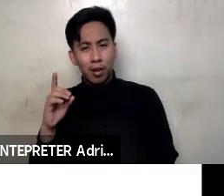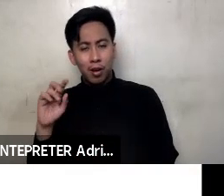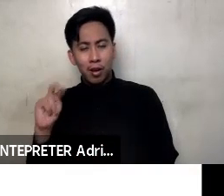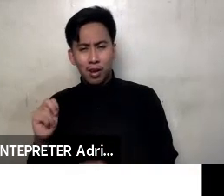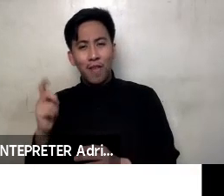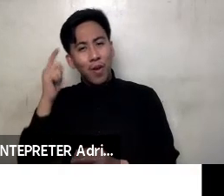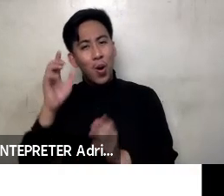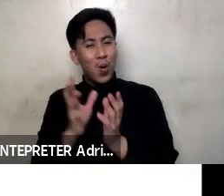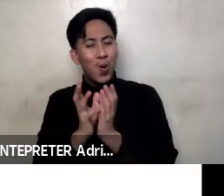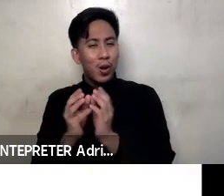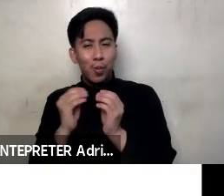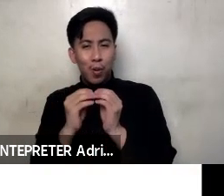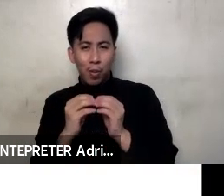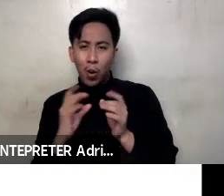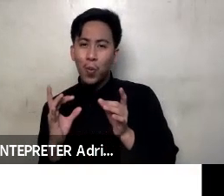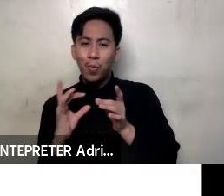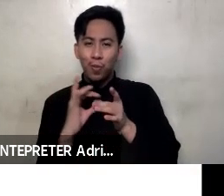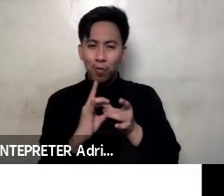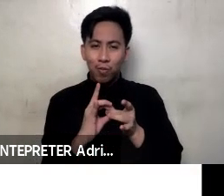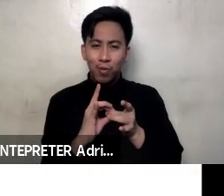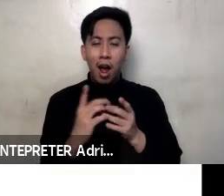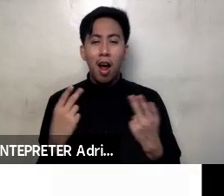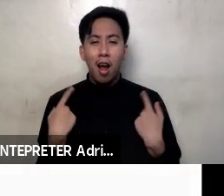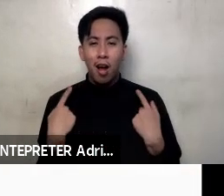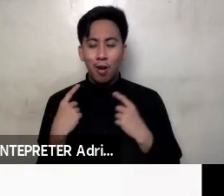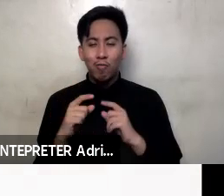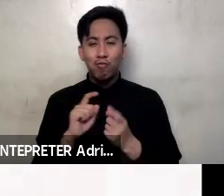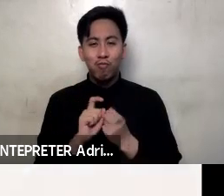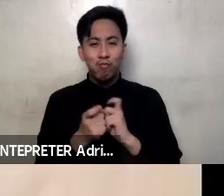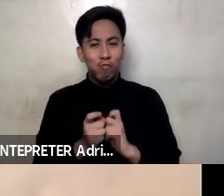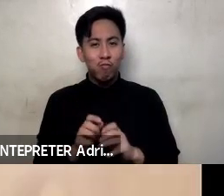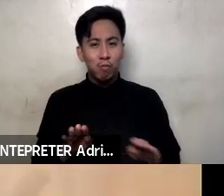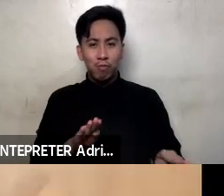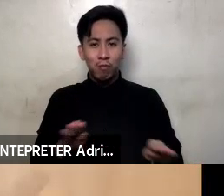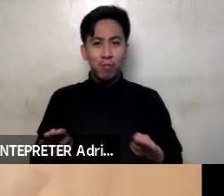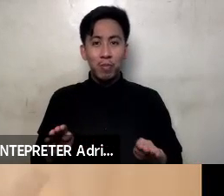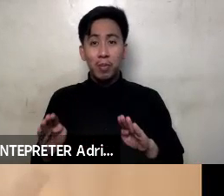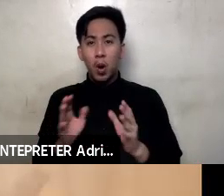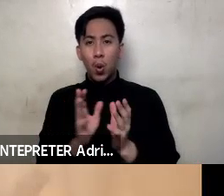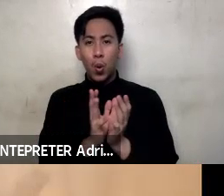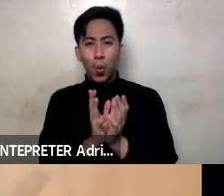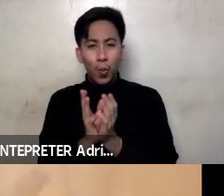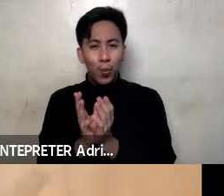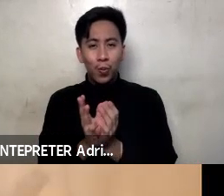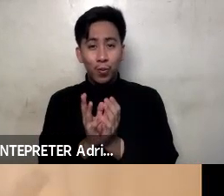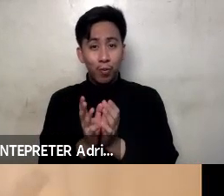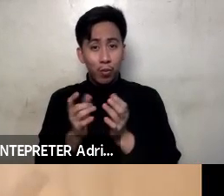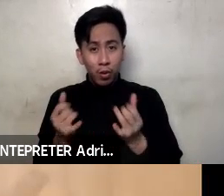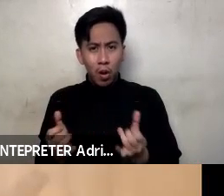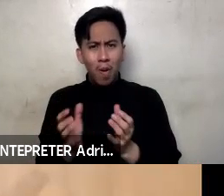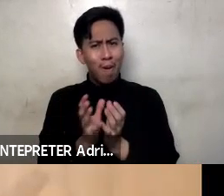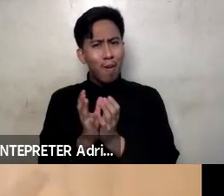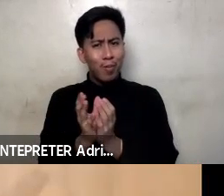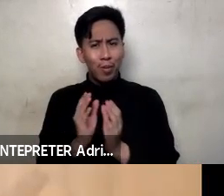communities. This has positively changed the behavior of the community. Community and